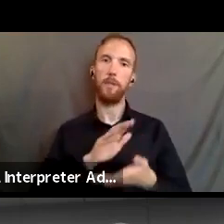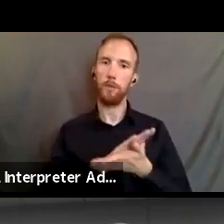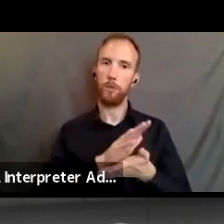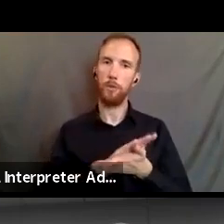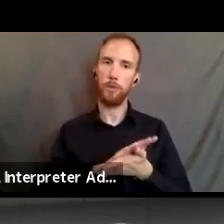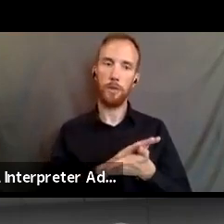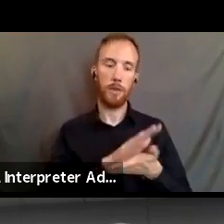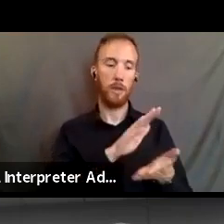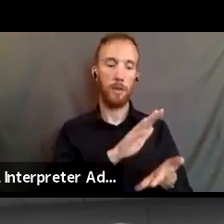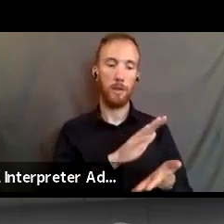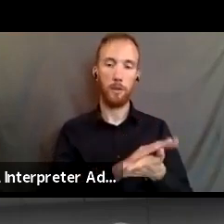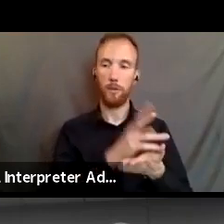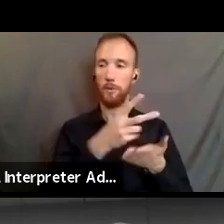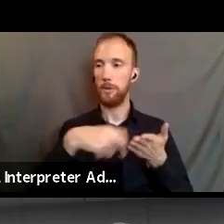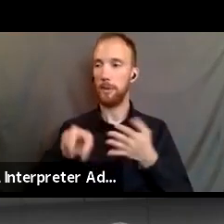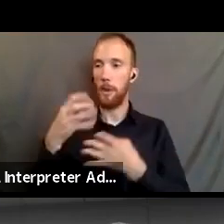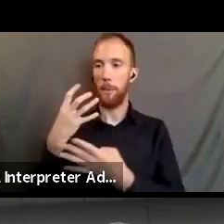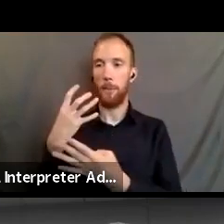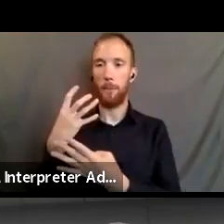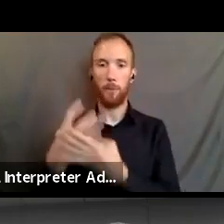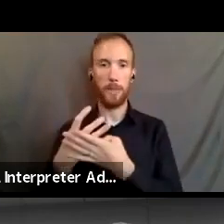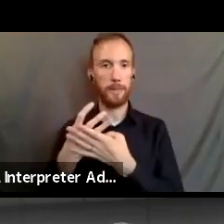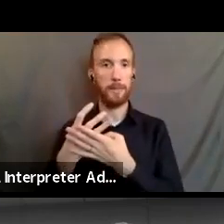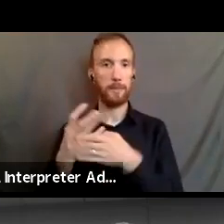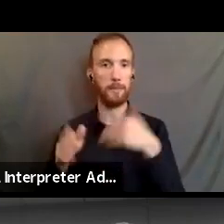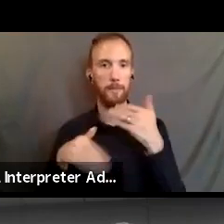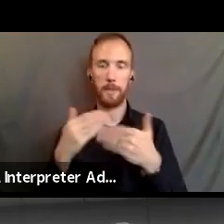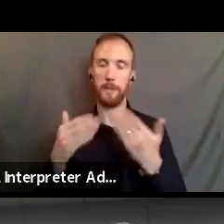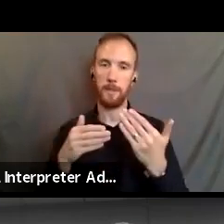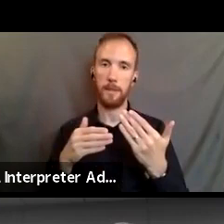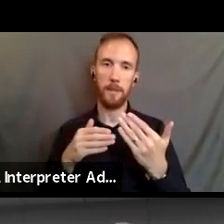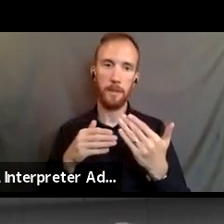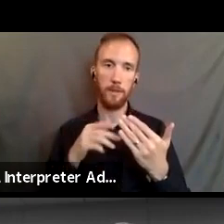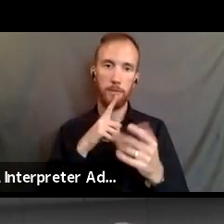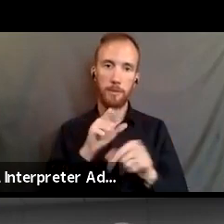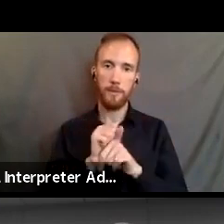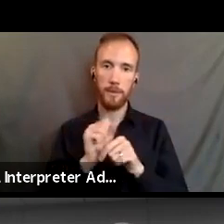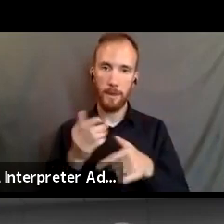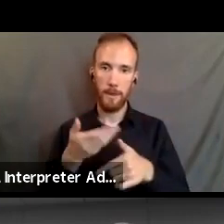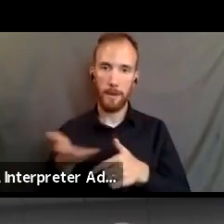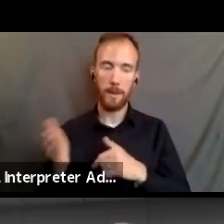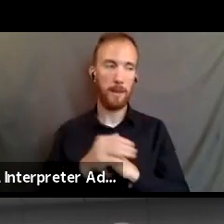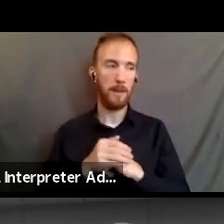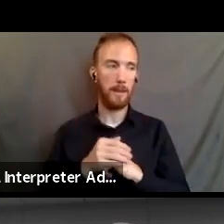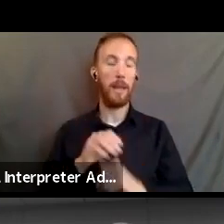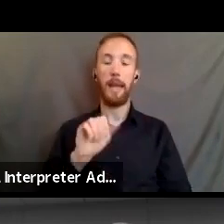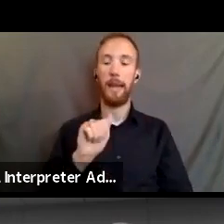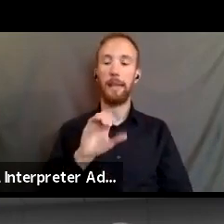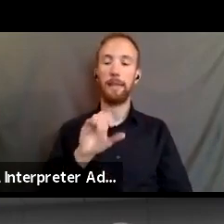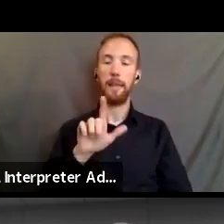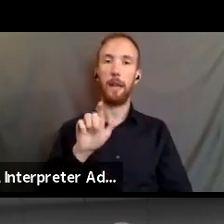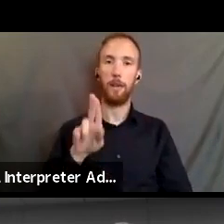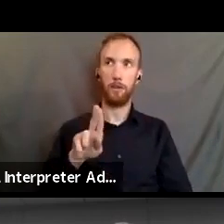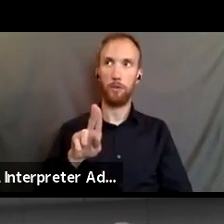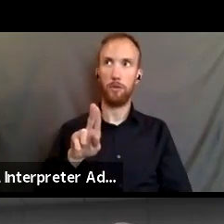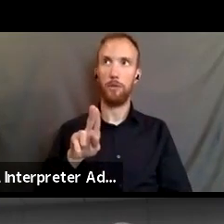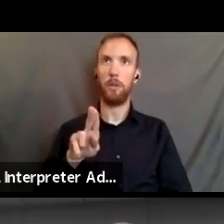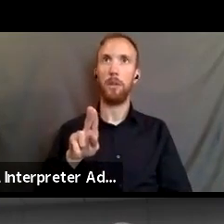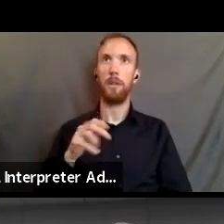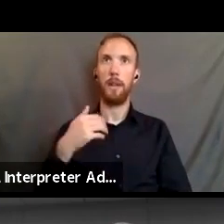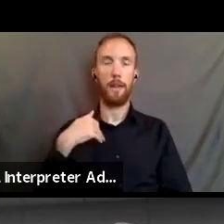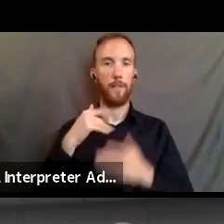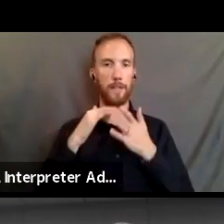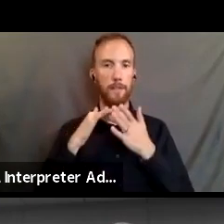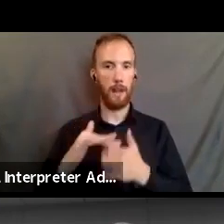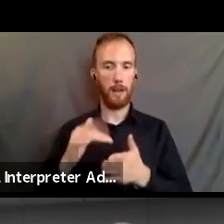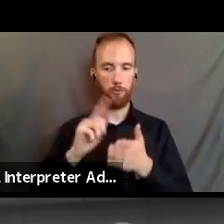real thing the aclu conducted a national study within the last several years and i